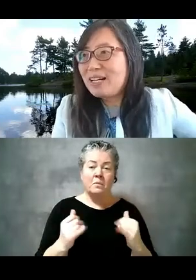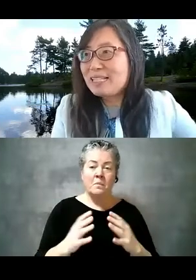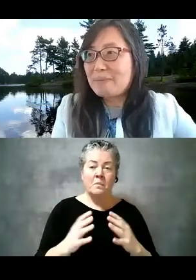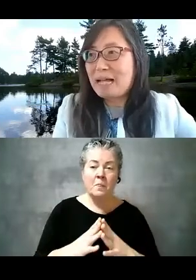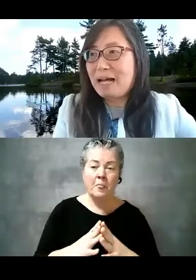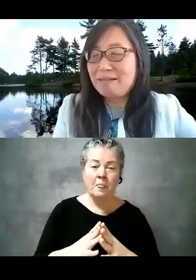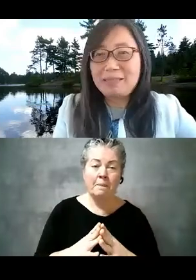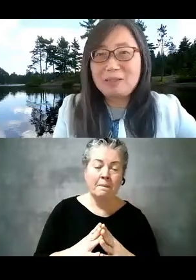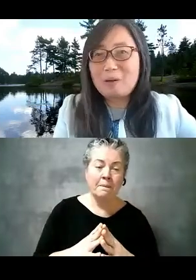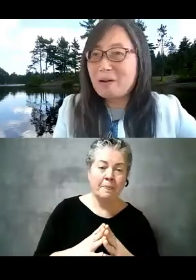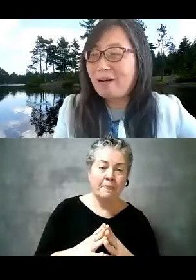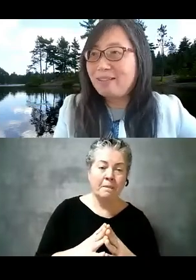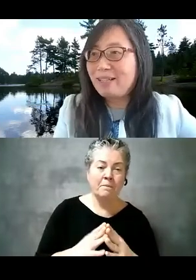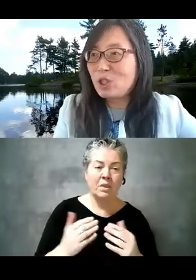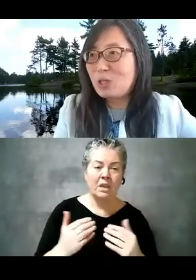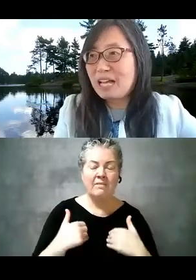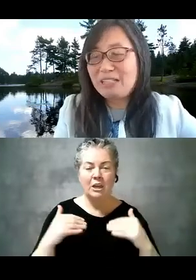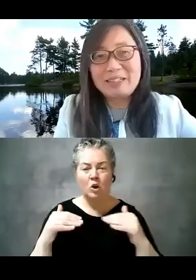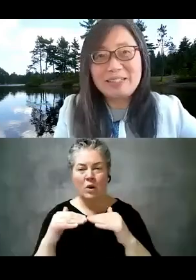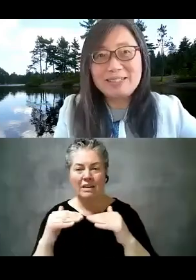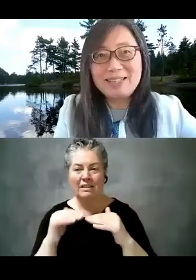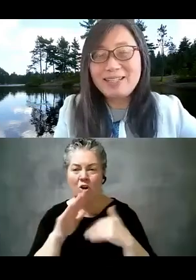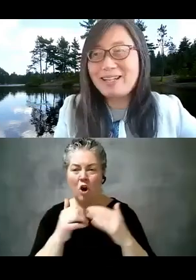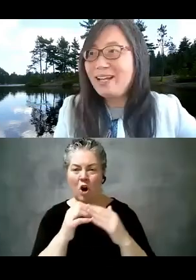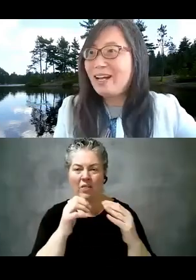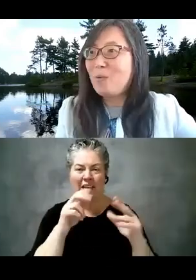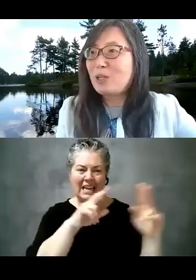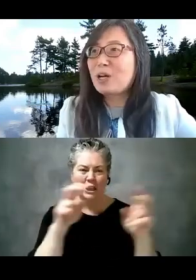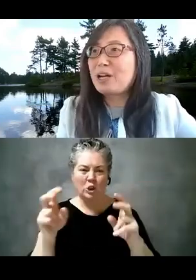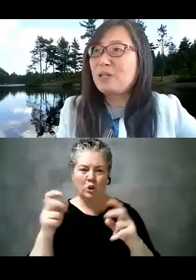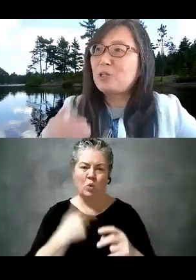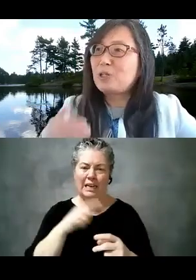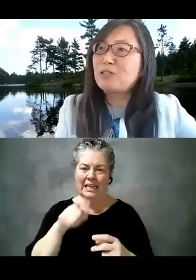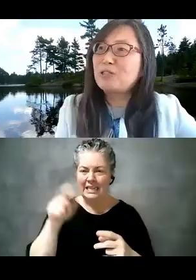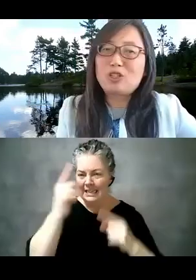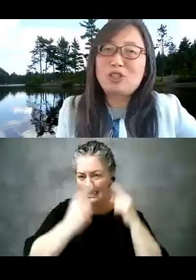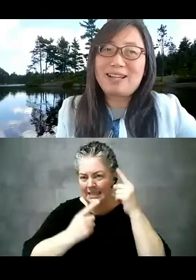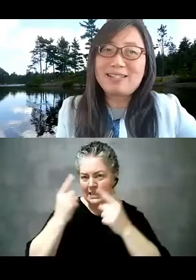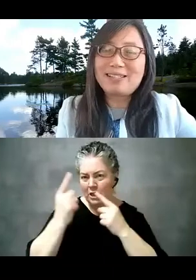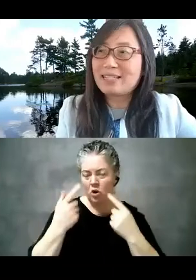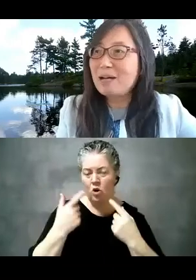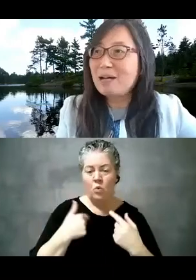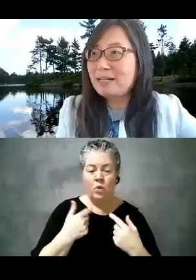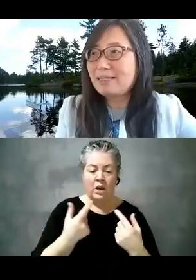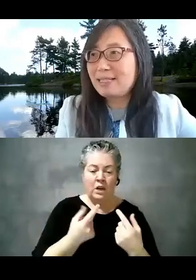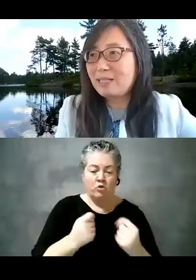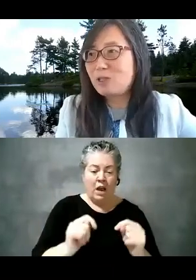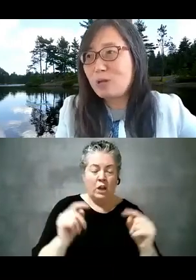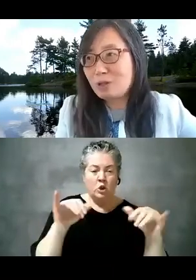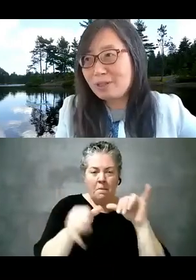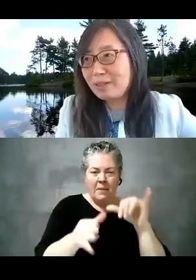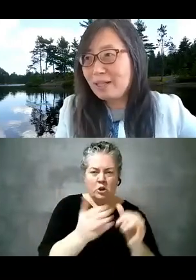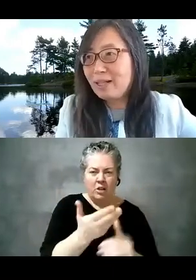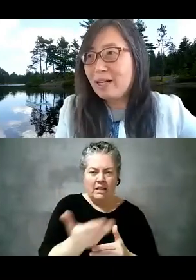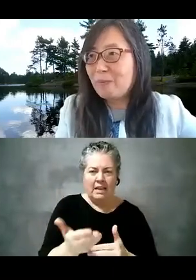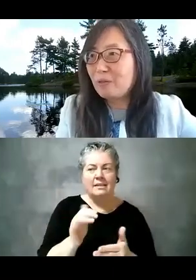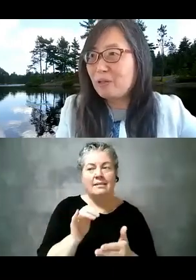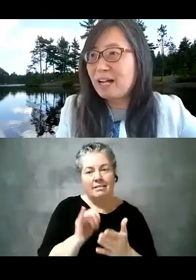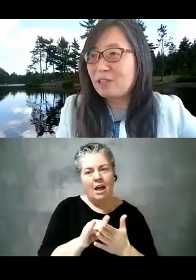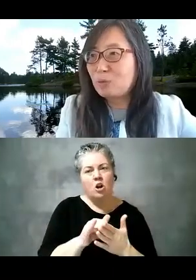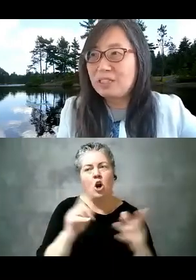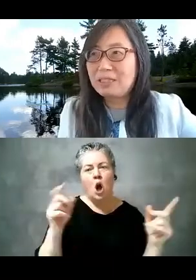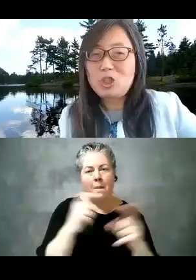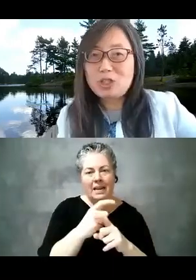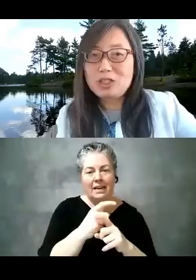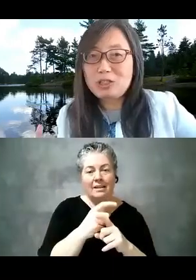in great length about how, all the issues you need to consider when you try to measure things as complex as instruction,